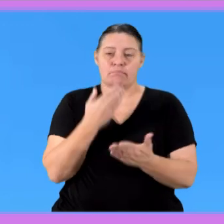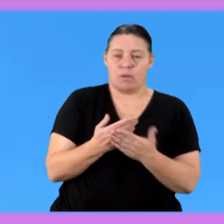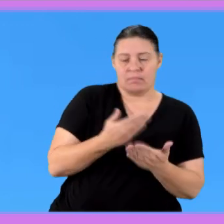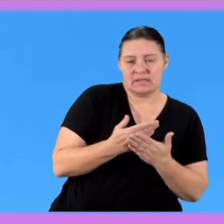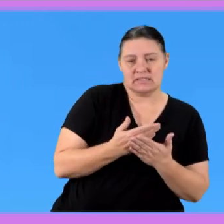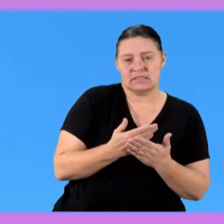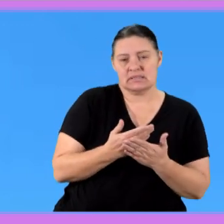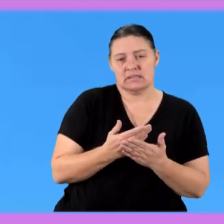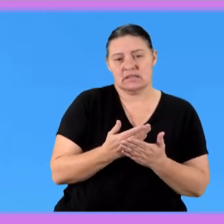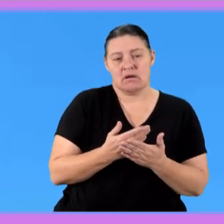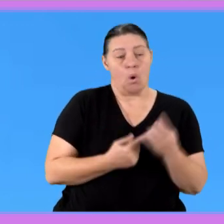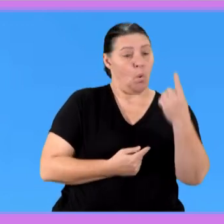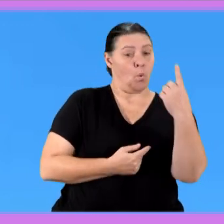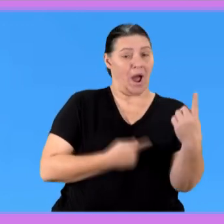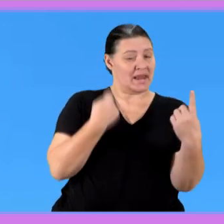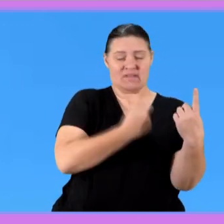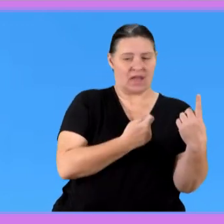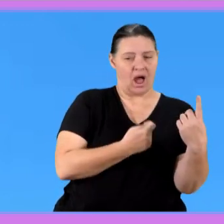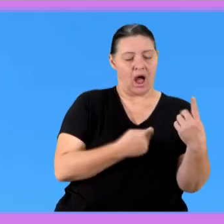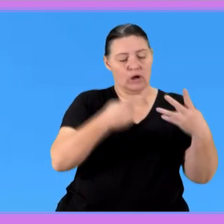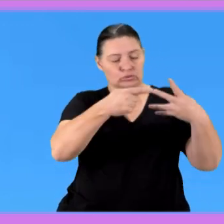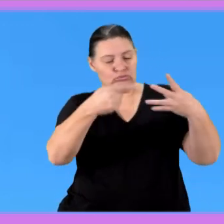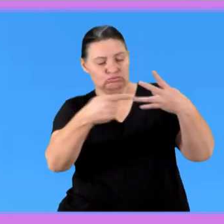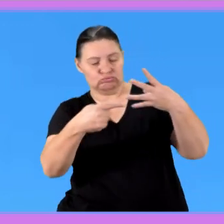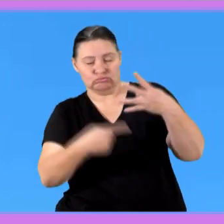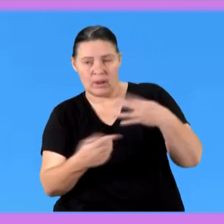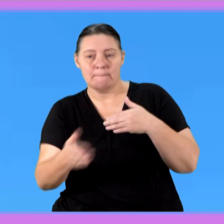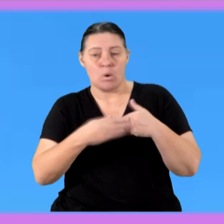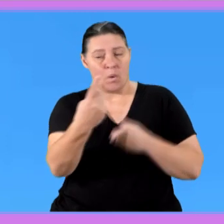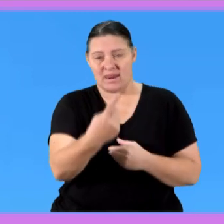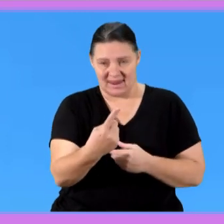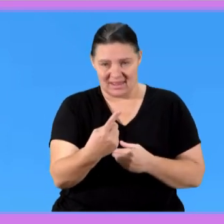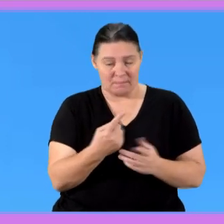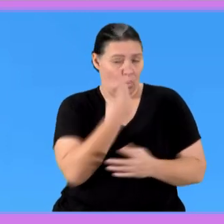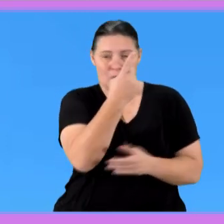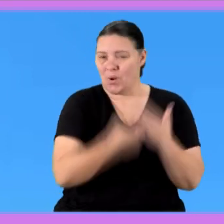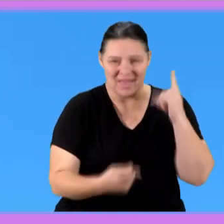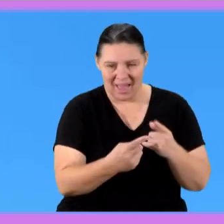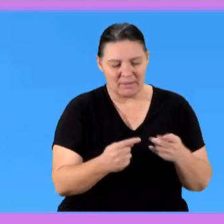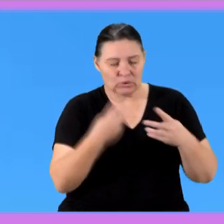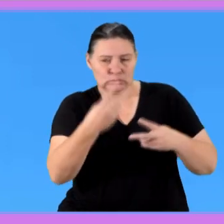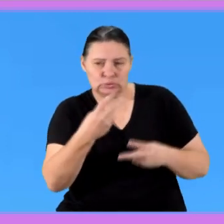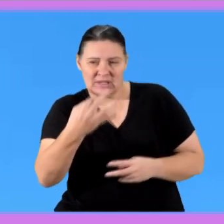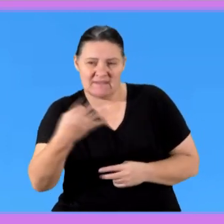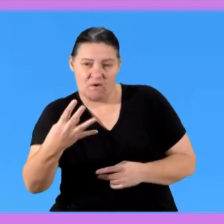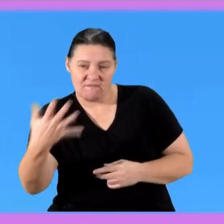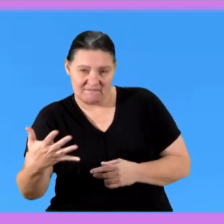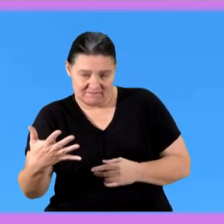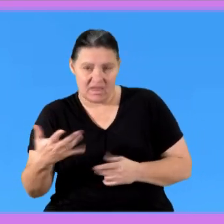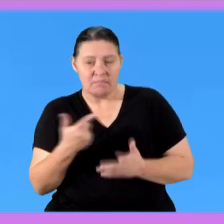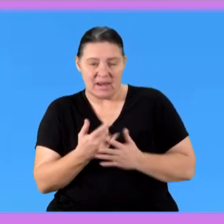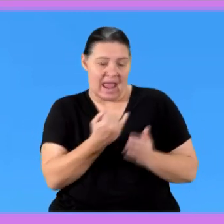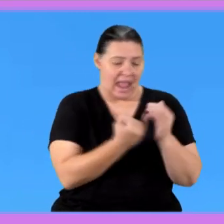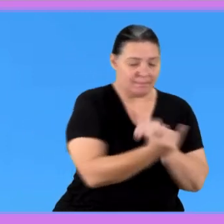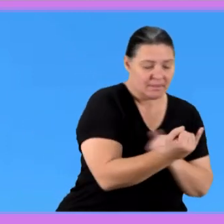situation which involves the probability of more than one event, right? So important to note, it's more than one event, where